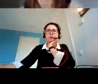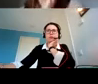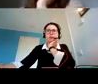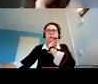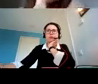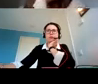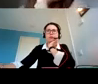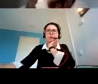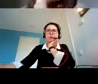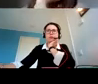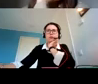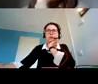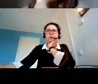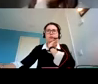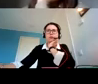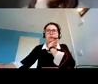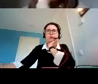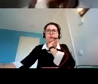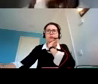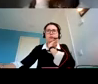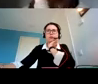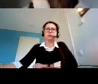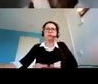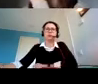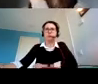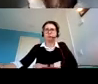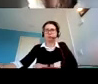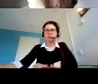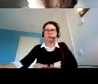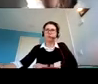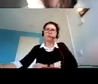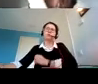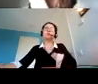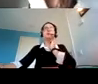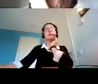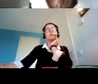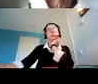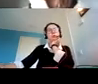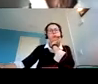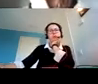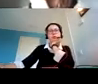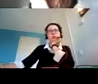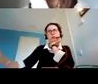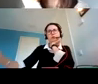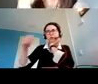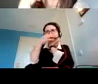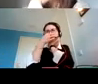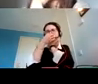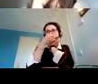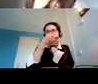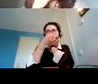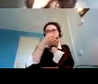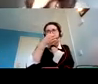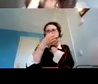this topic. And thus you have the Italian responses. So there is a kind of analysis of the main